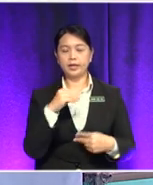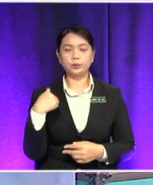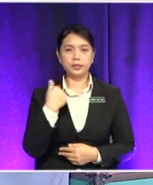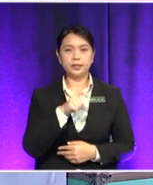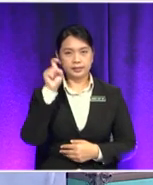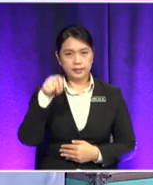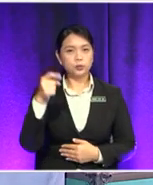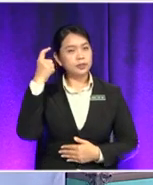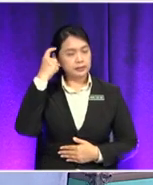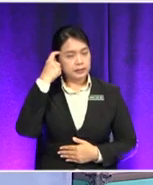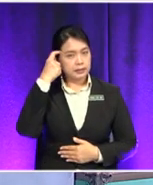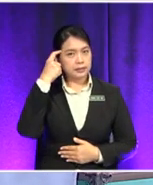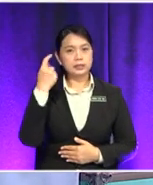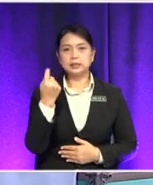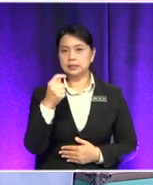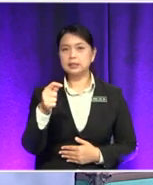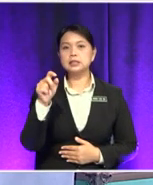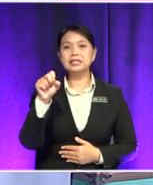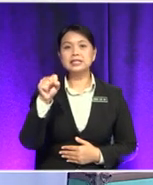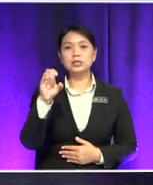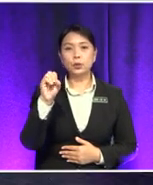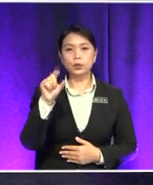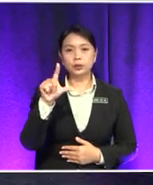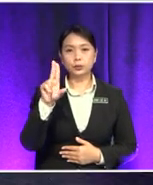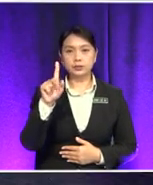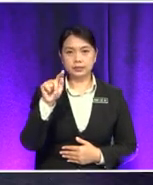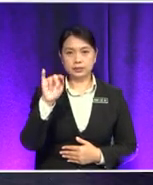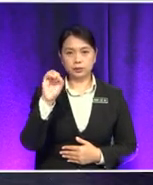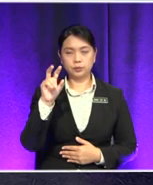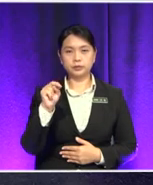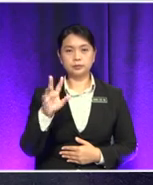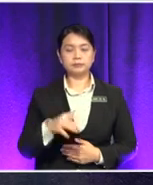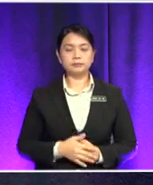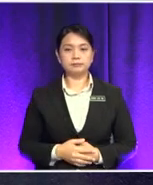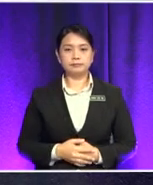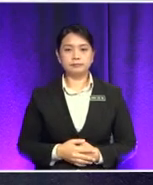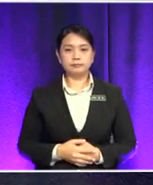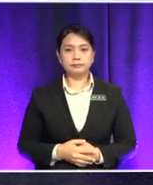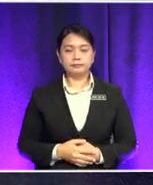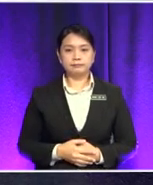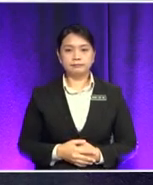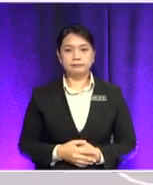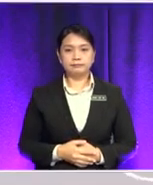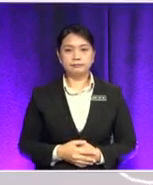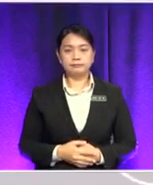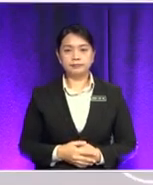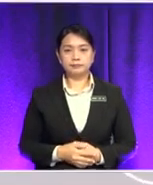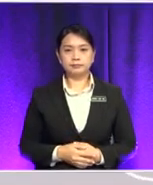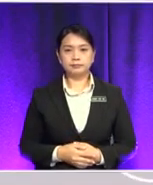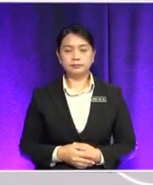of this problem. Okay, who wants to try? Okay, quick one. Okay, Alpha, what's your answer?